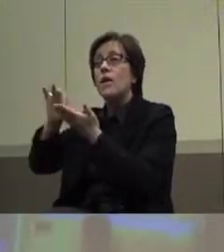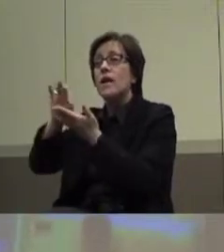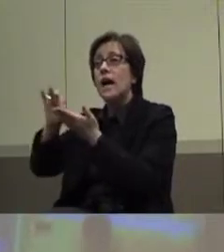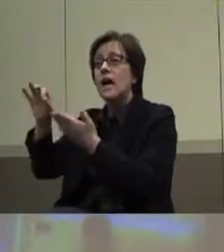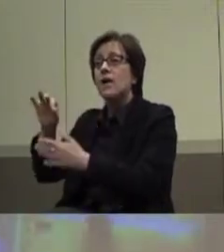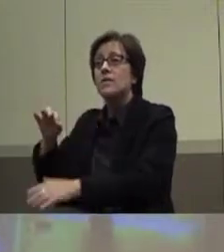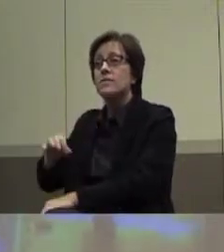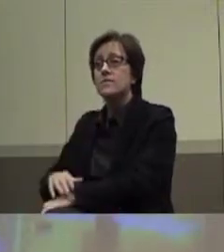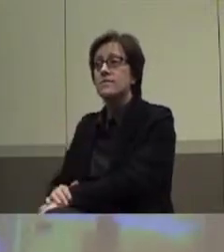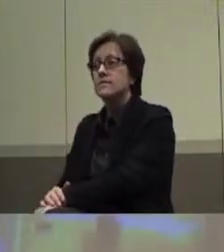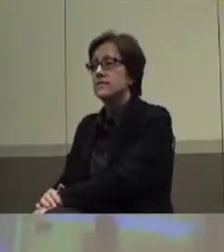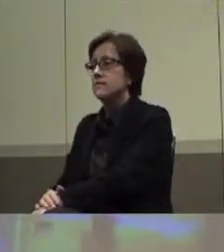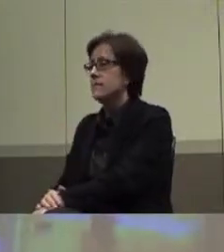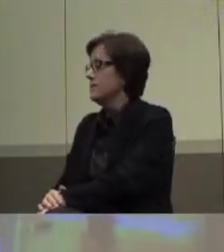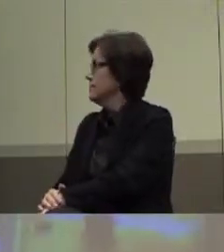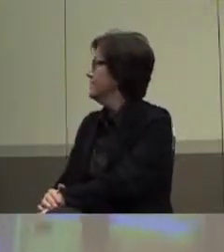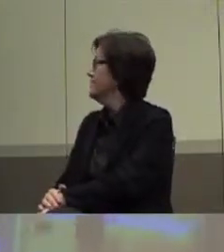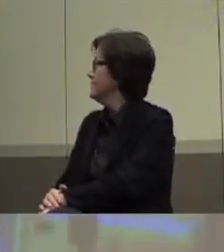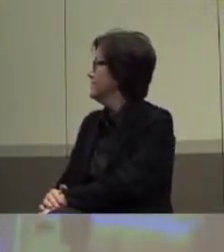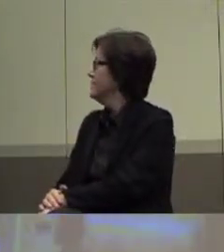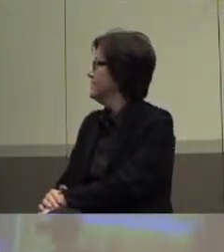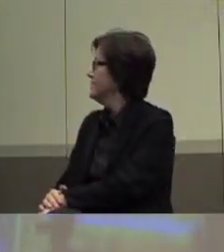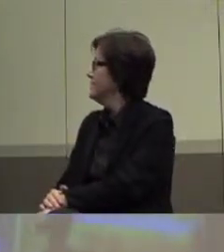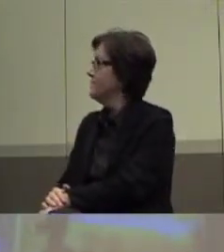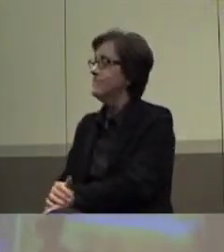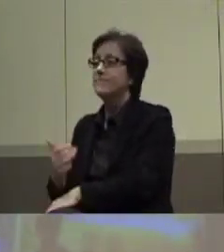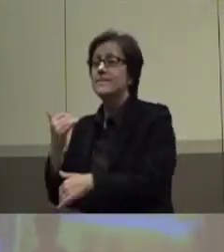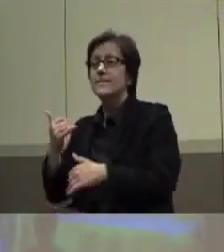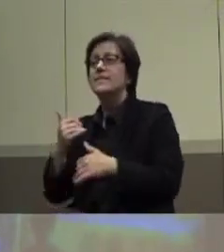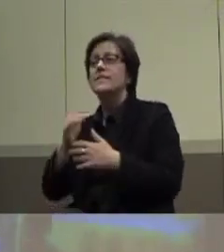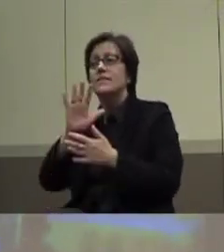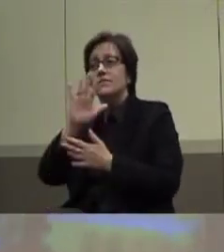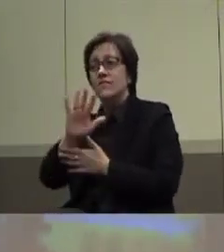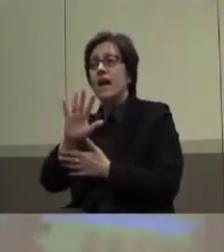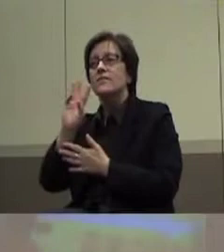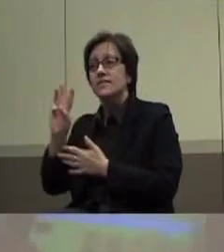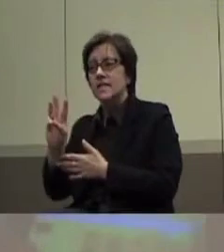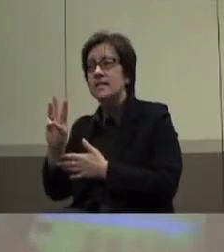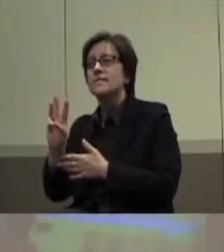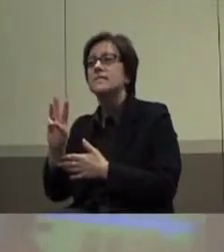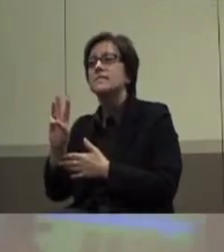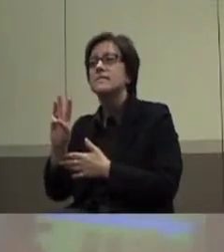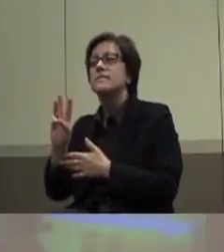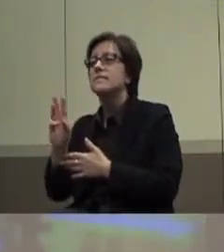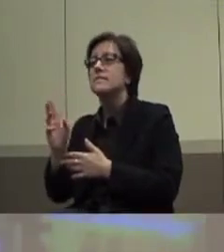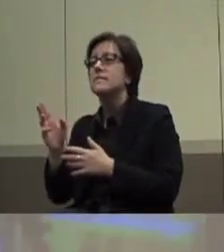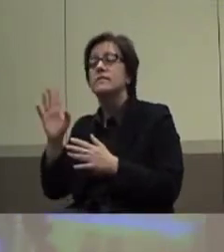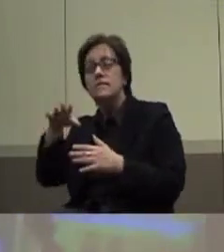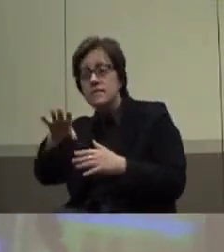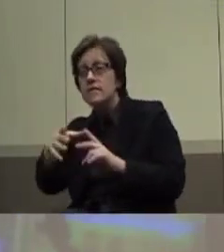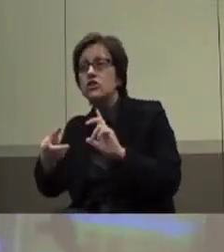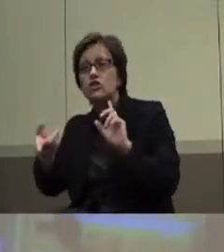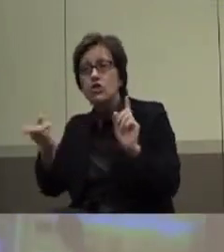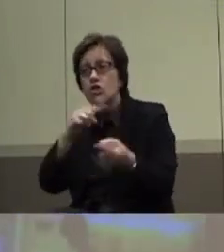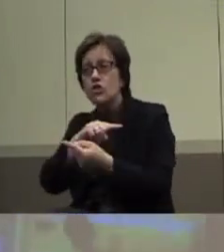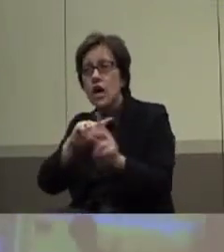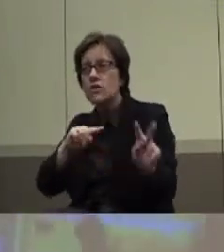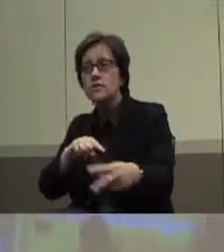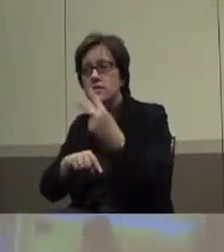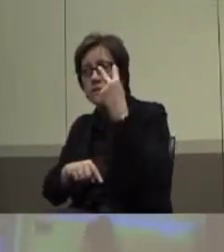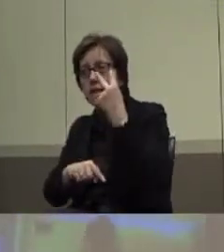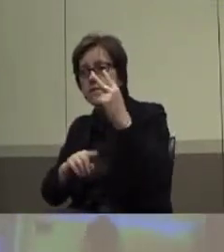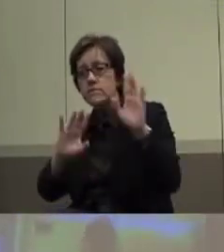Okay. Now, let's check to see if all these numbers match up. You got all these X's, make sure they match up. 6. Here's